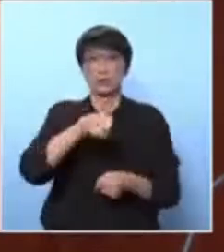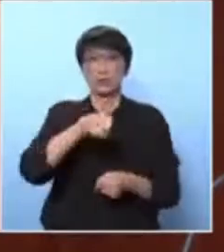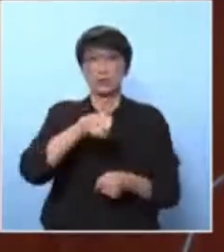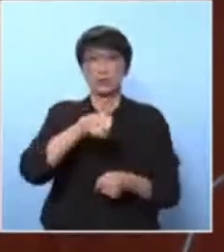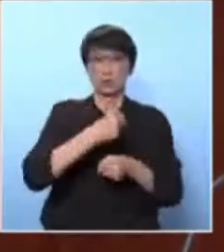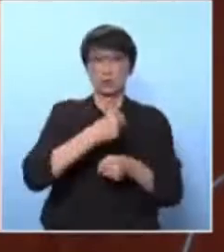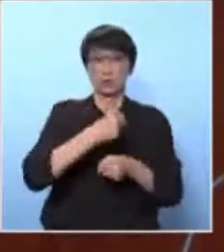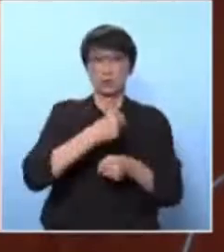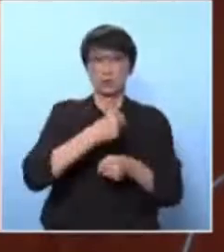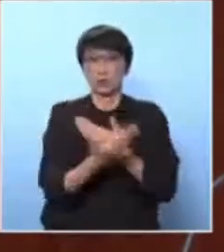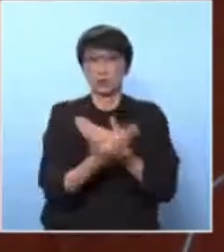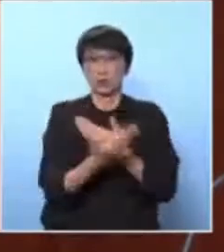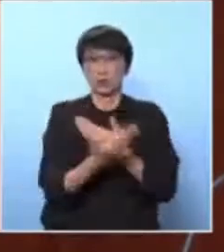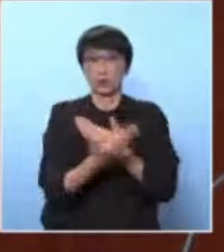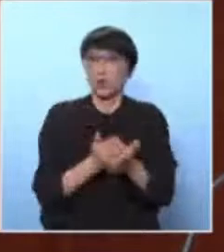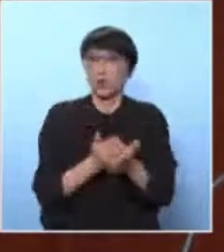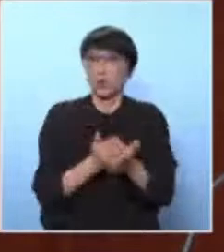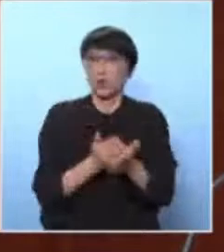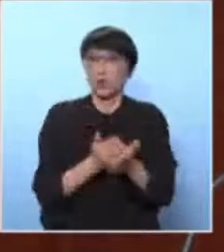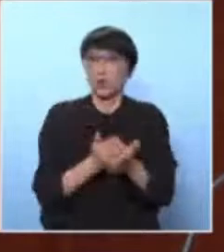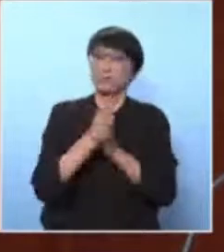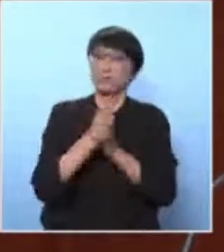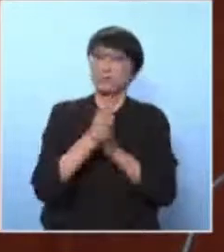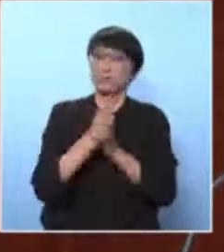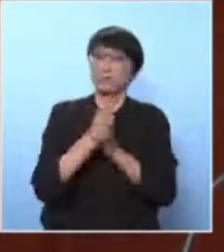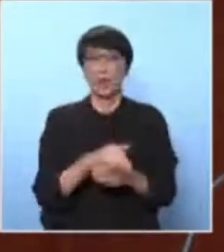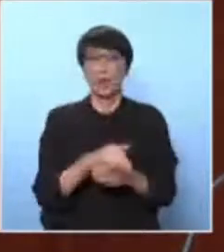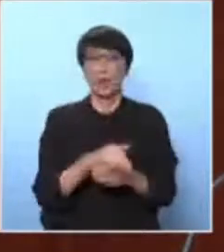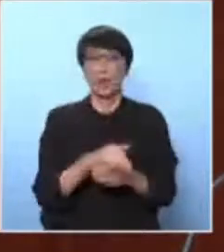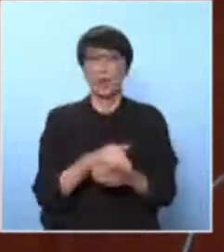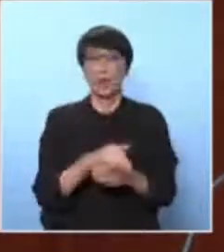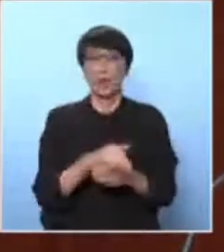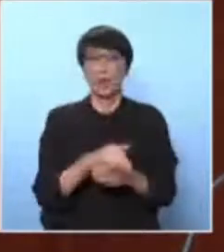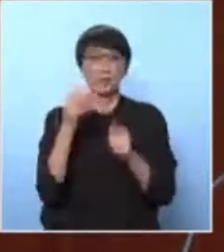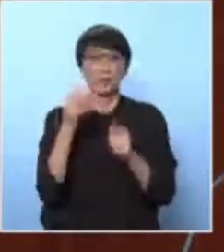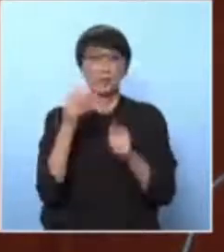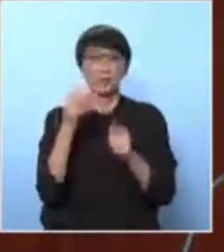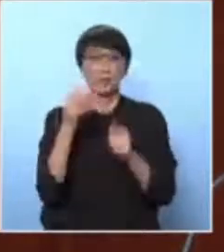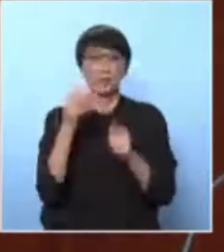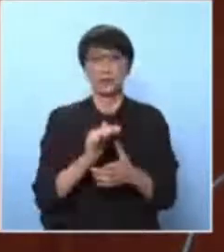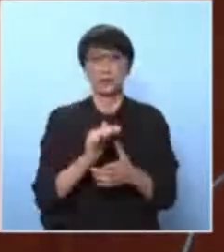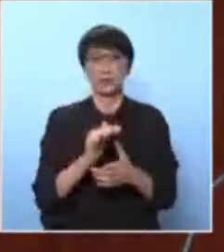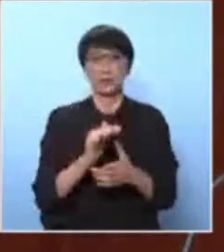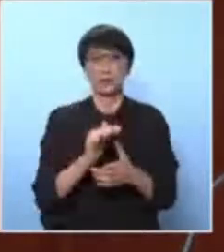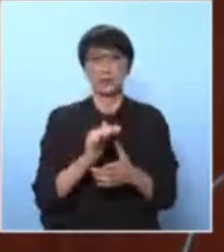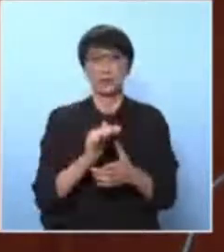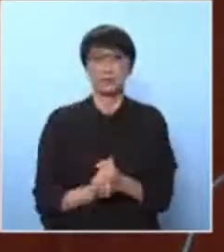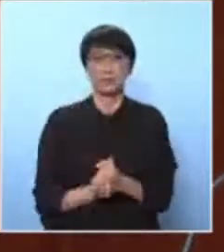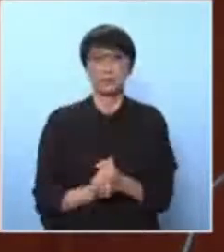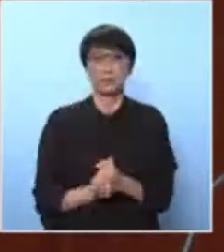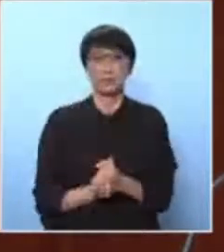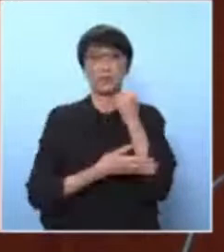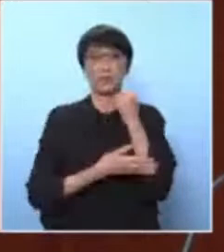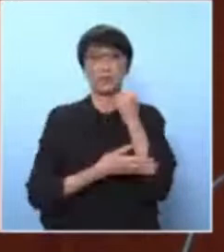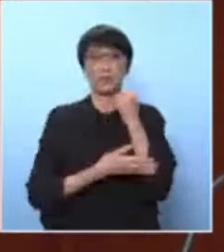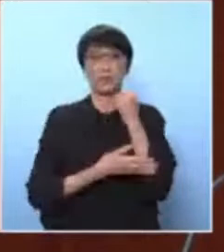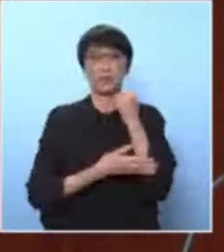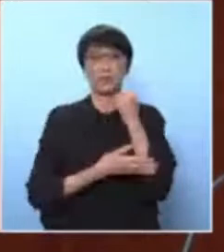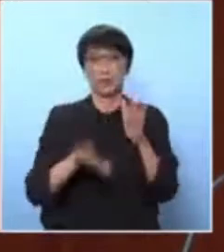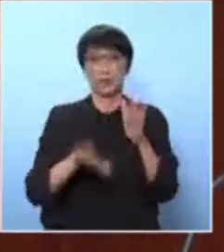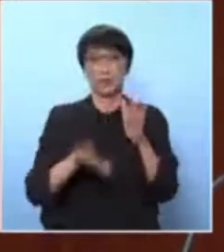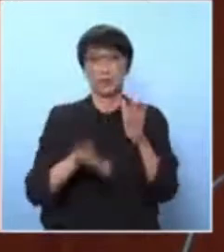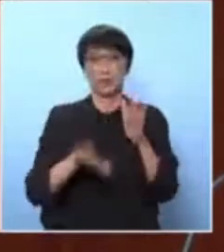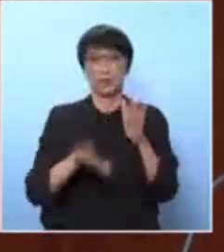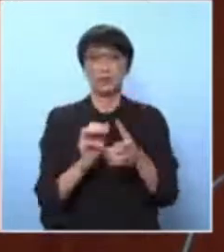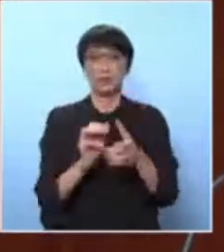Some 6,000 persons are expected to be benefited. Statutory minimum wage. The Minimum